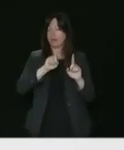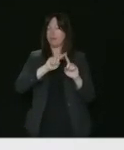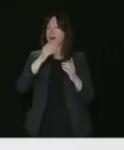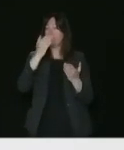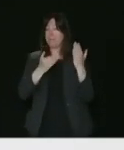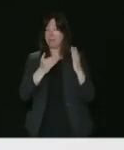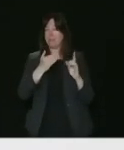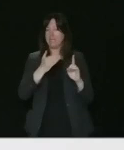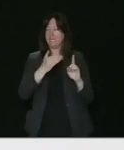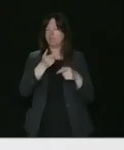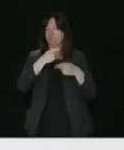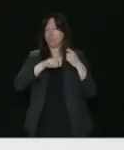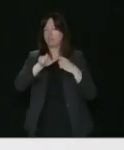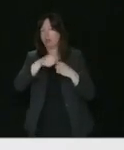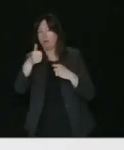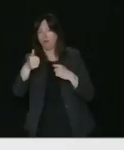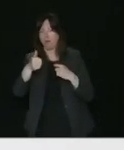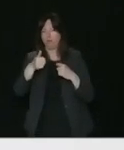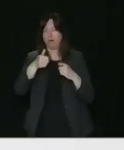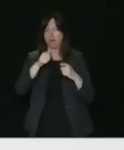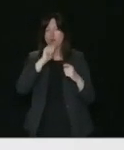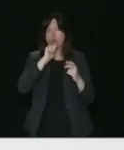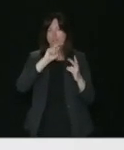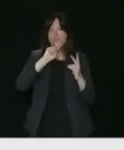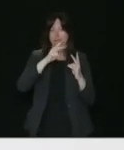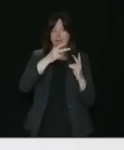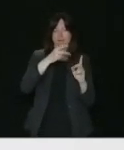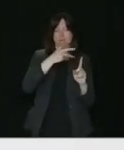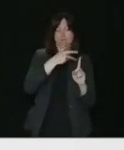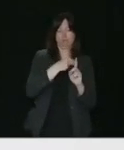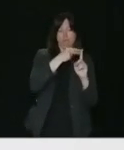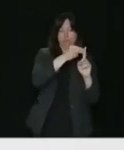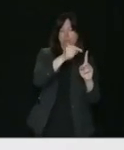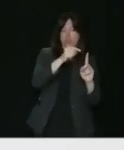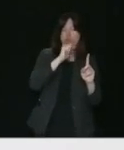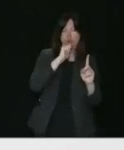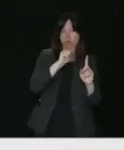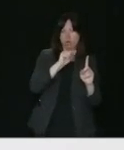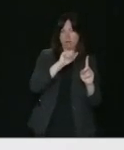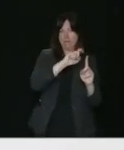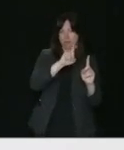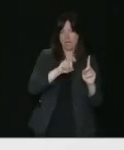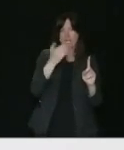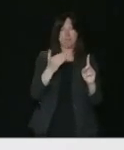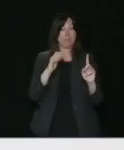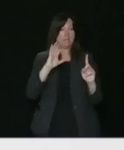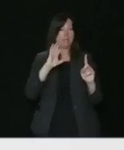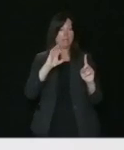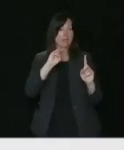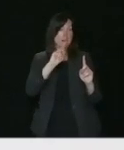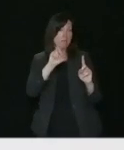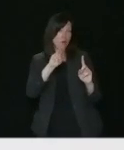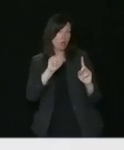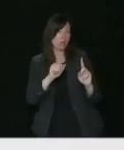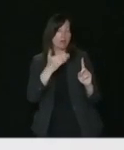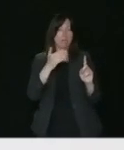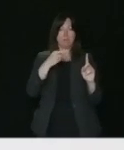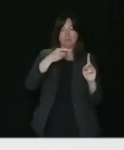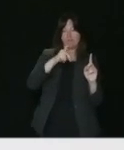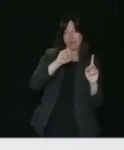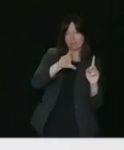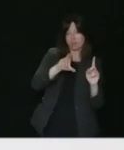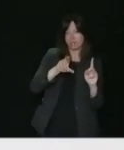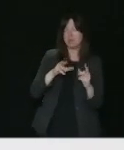potentially a second dose of Pfizer or a second dose of Moderna. Am I correct in what I'm saying? It's possible, but at the present time, I would